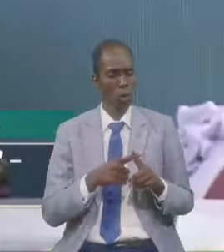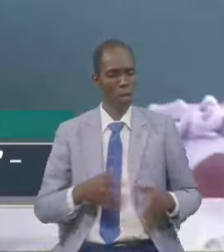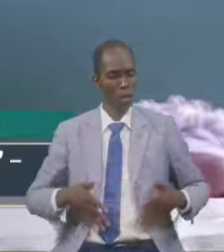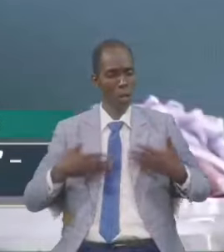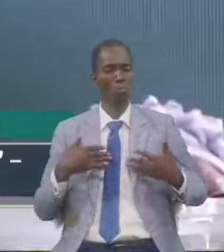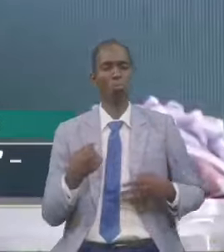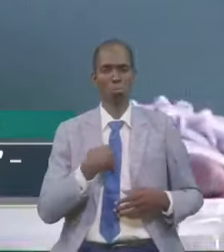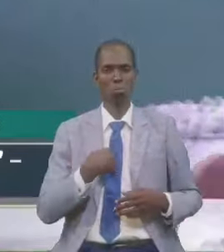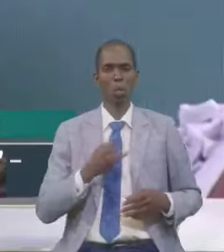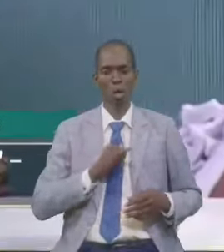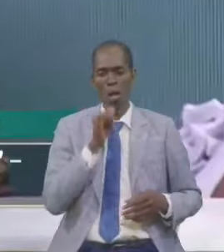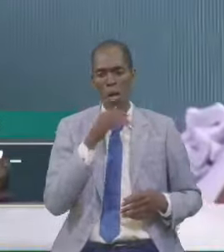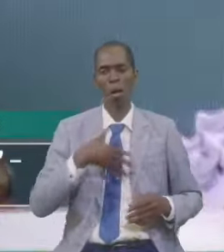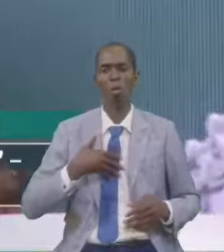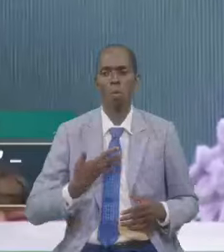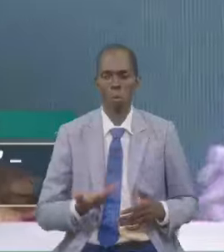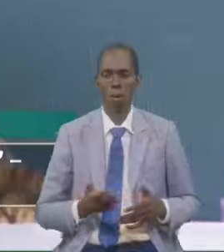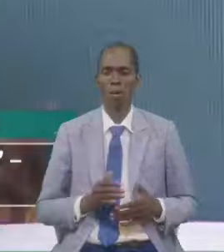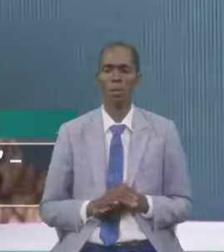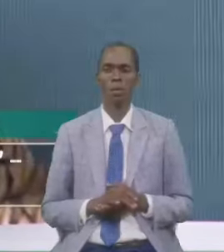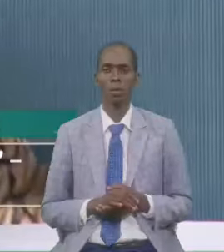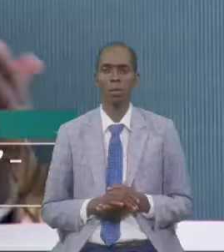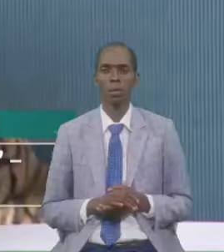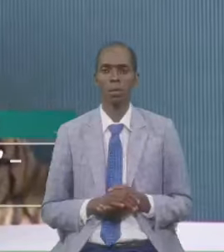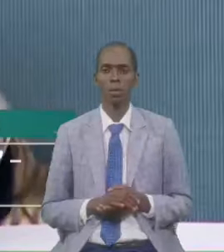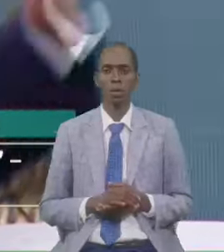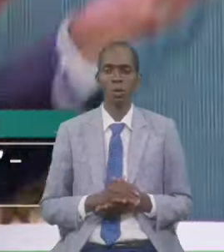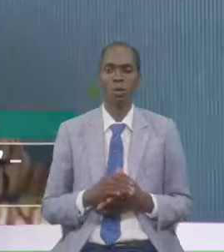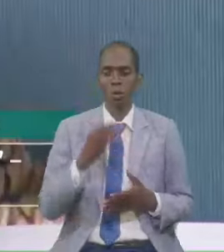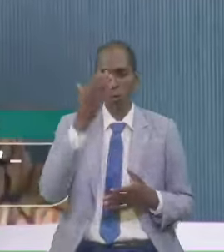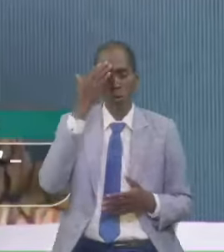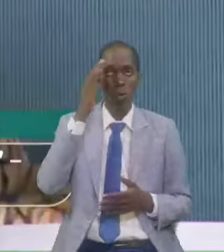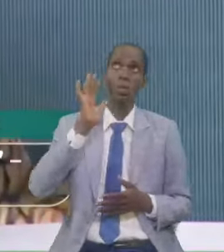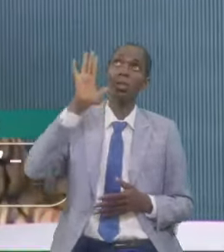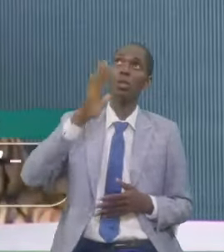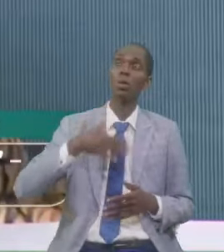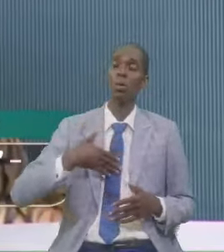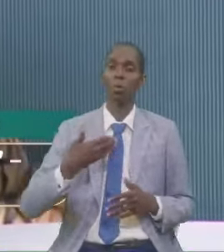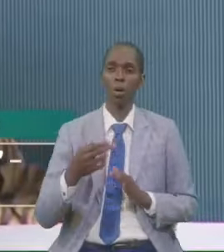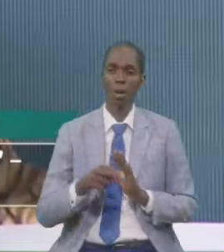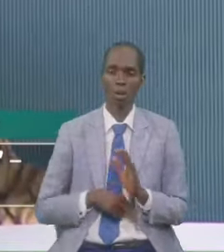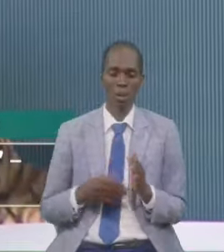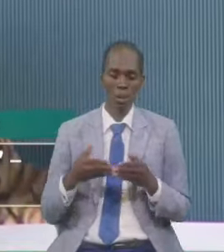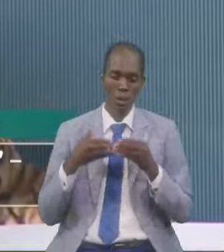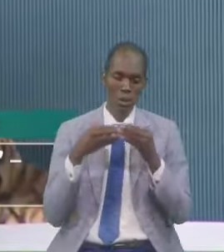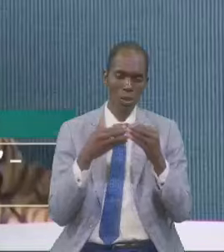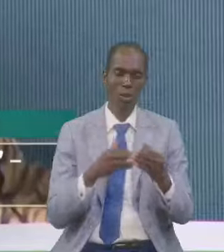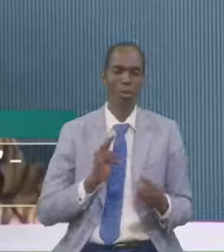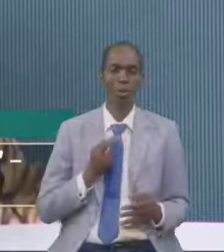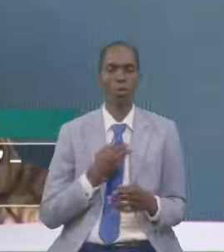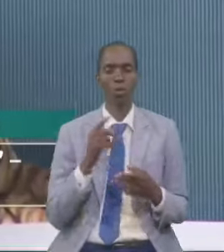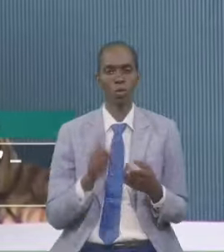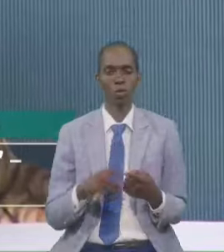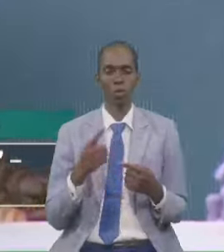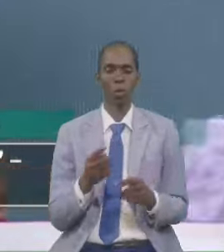meeku ivadaniki nenu ishtapadutunnanu. You know, his willingness that takes us to the place we need to get to. Aina ishtapurti aina vidhaname manam